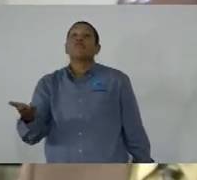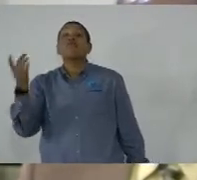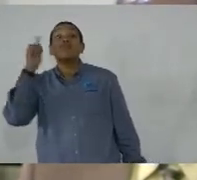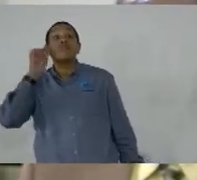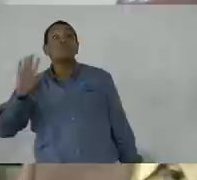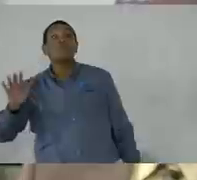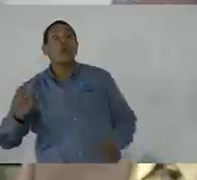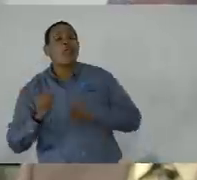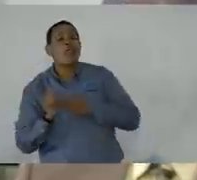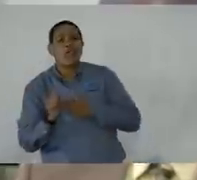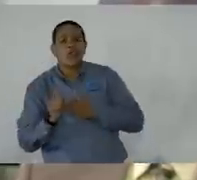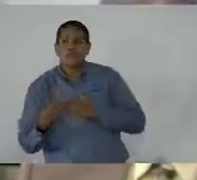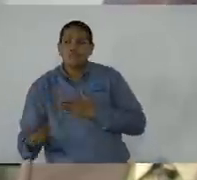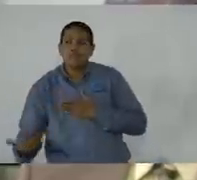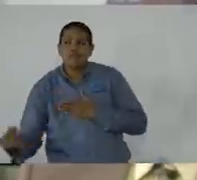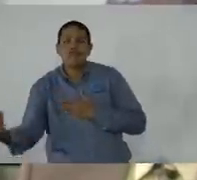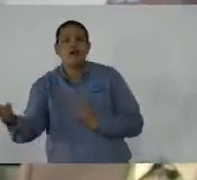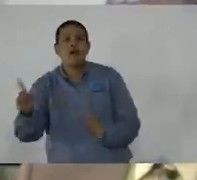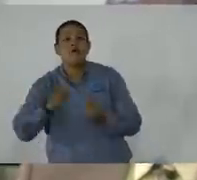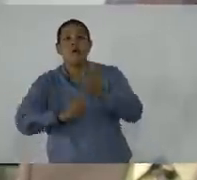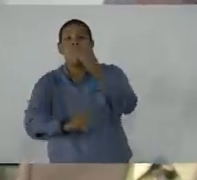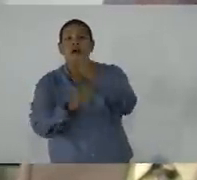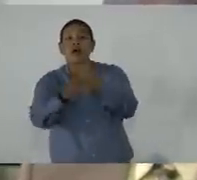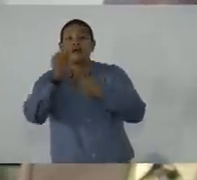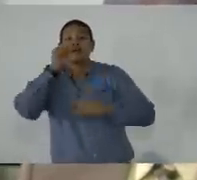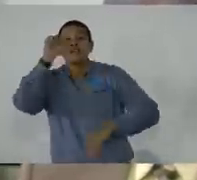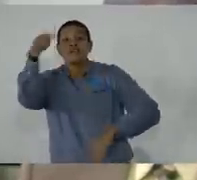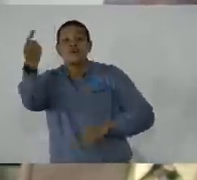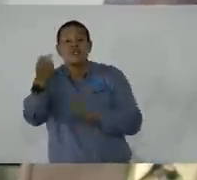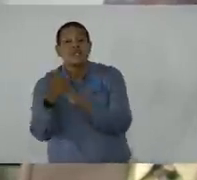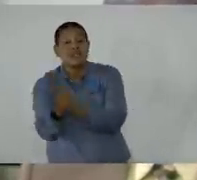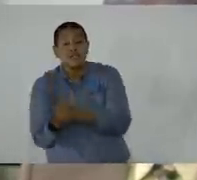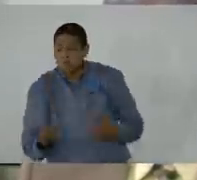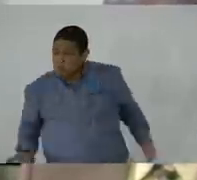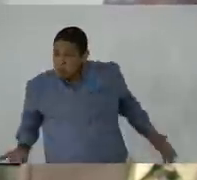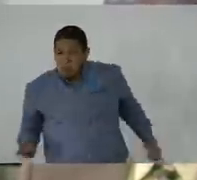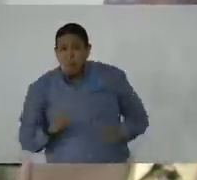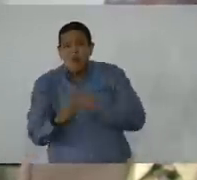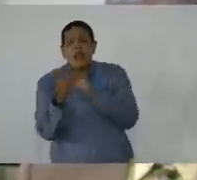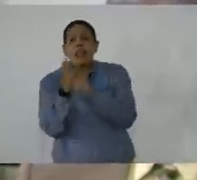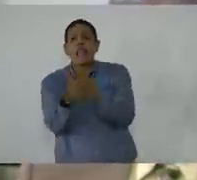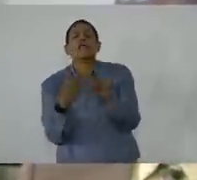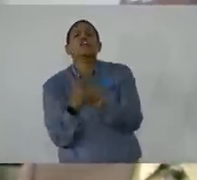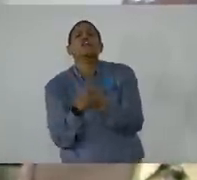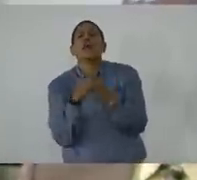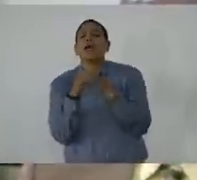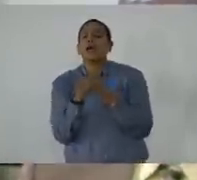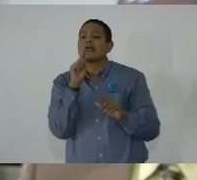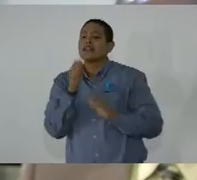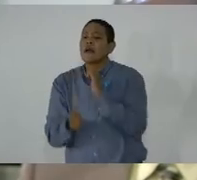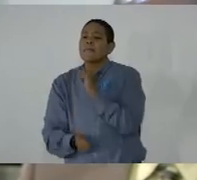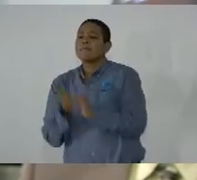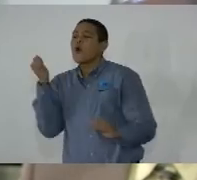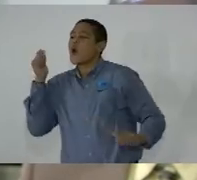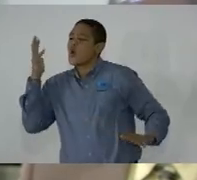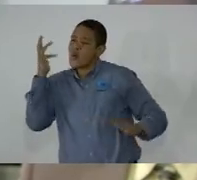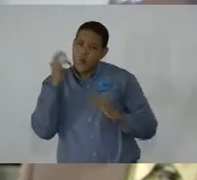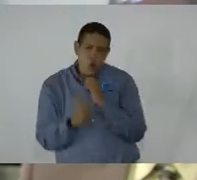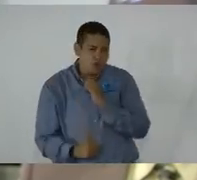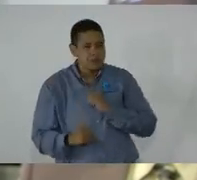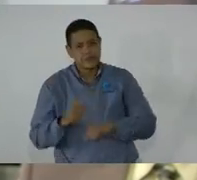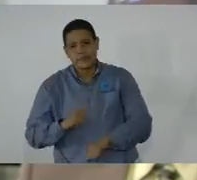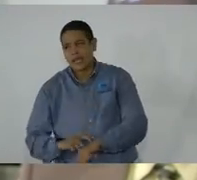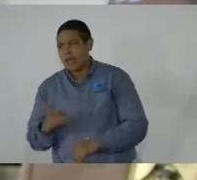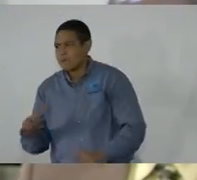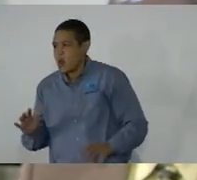his leadership. And not just leadership, Madam Speaker, but leadership in the most perilous times.